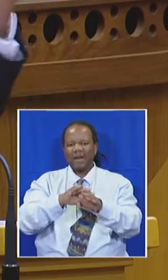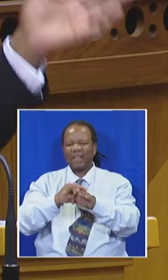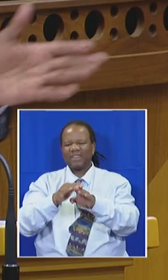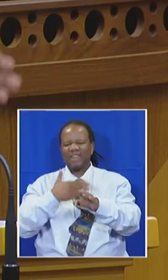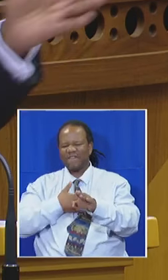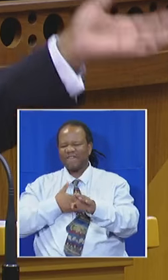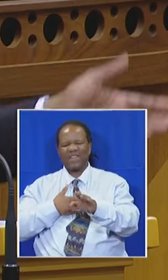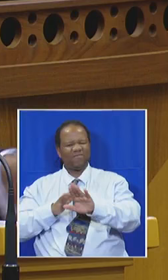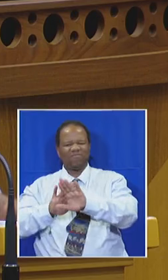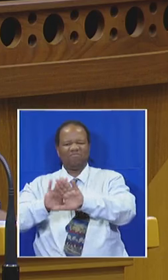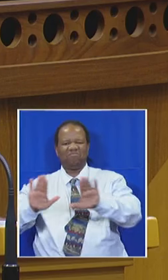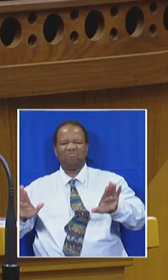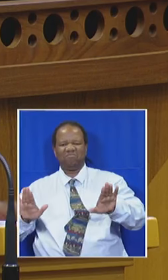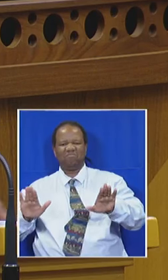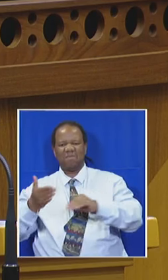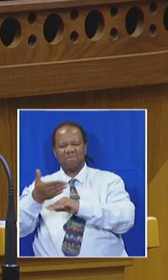far beyond it, even before